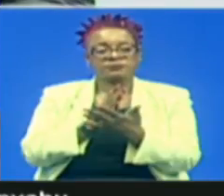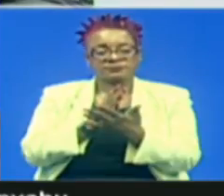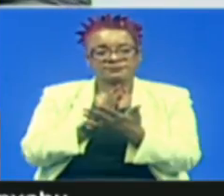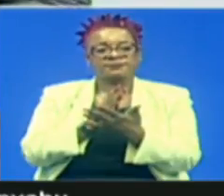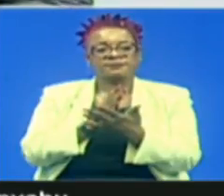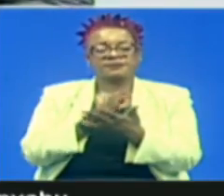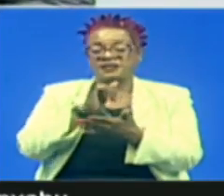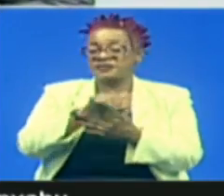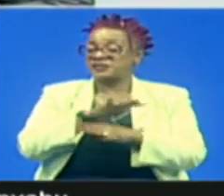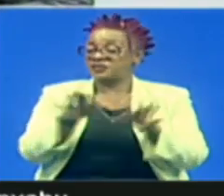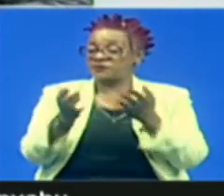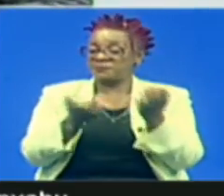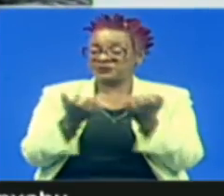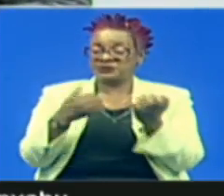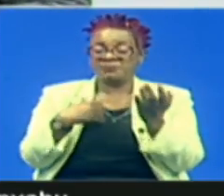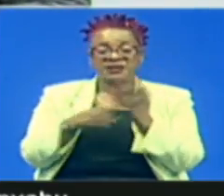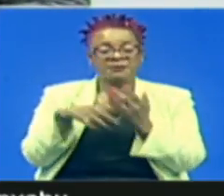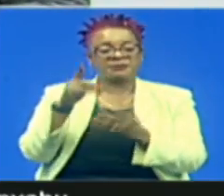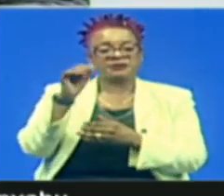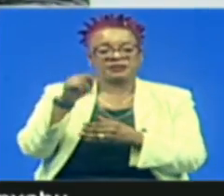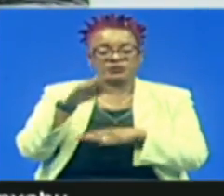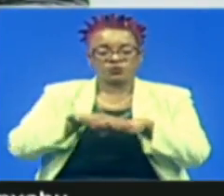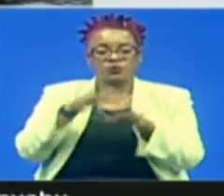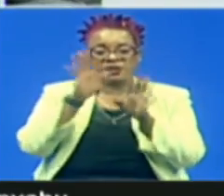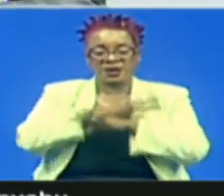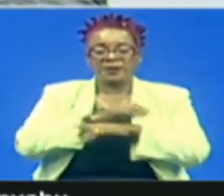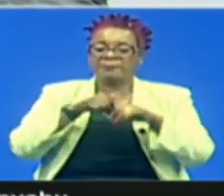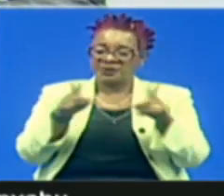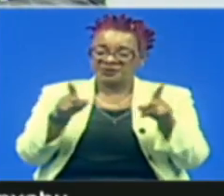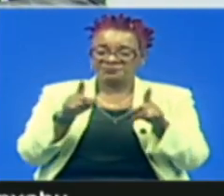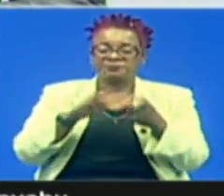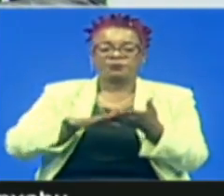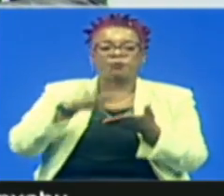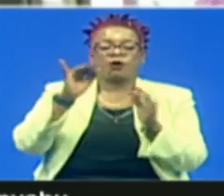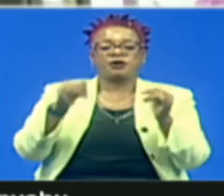That's it for business. My name is Dan Mwangi. Have yourself a good night. But still, coming up,